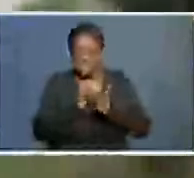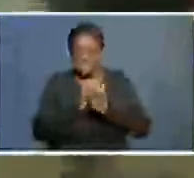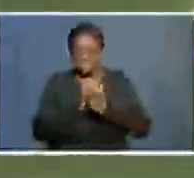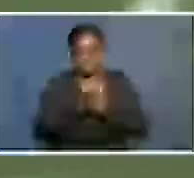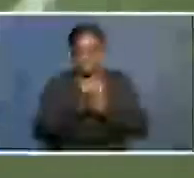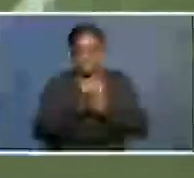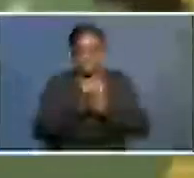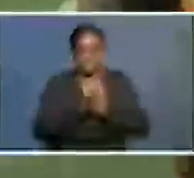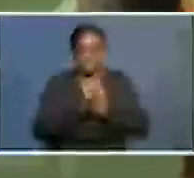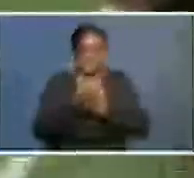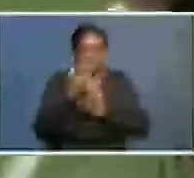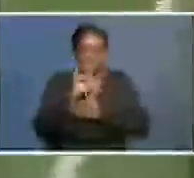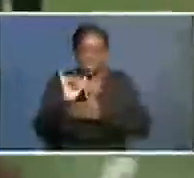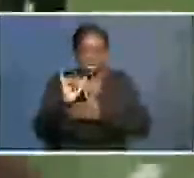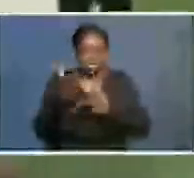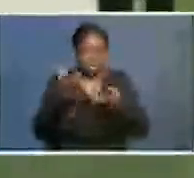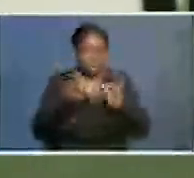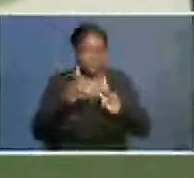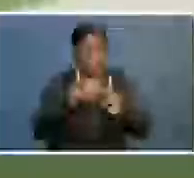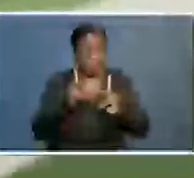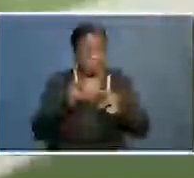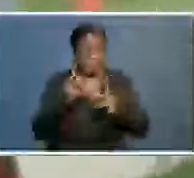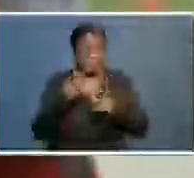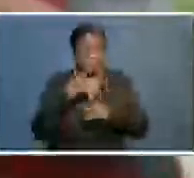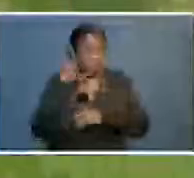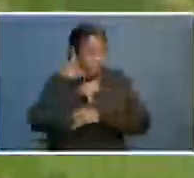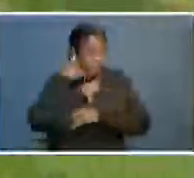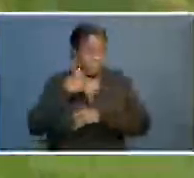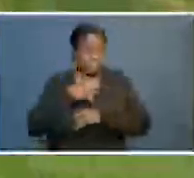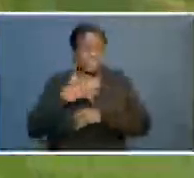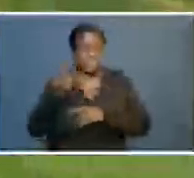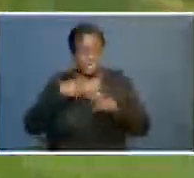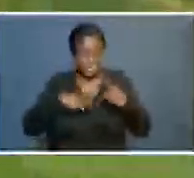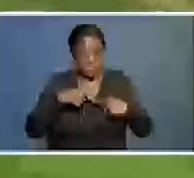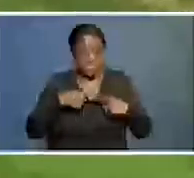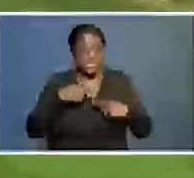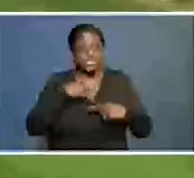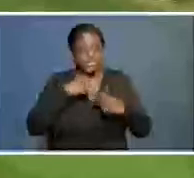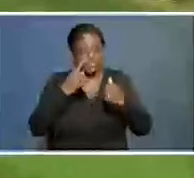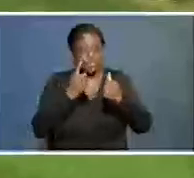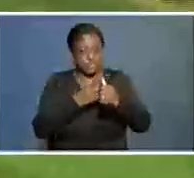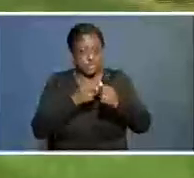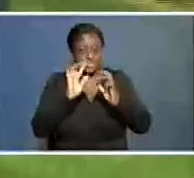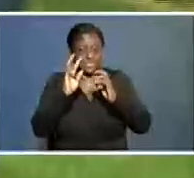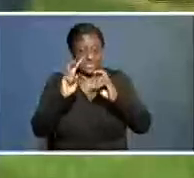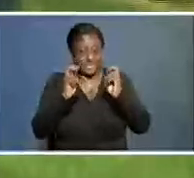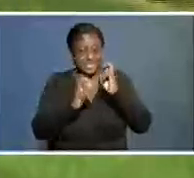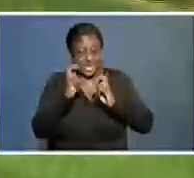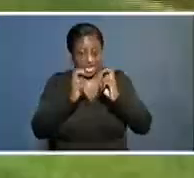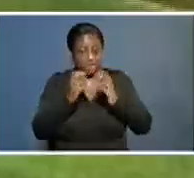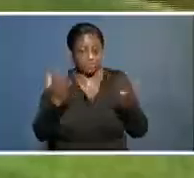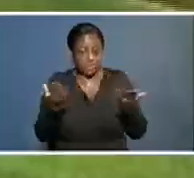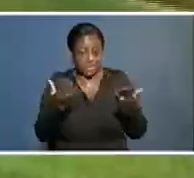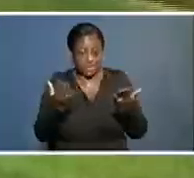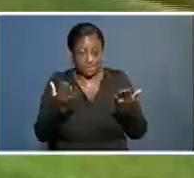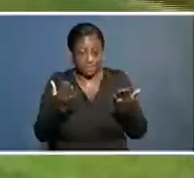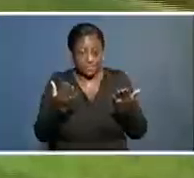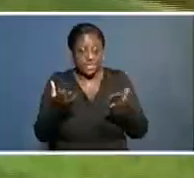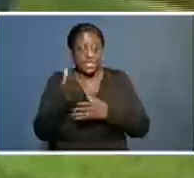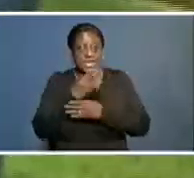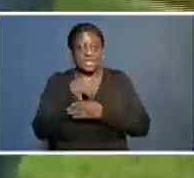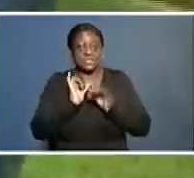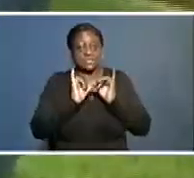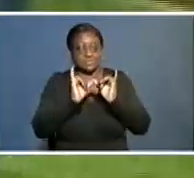me each day, telling me, okay, be ready to come. So I'm like, I was telling them, the first game is right around the corner, and these games is gonna keep